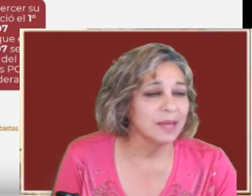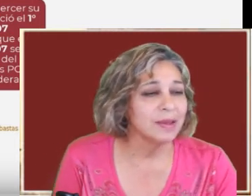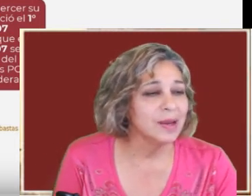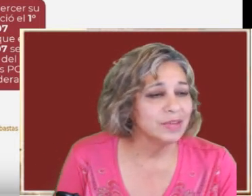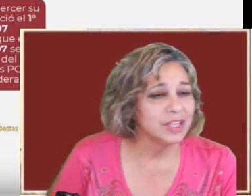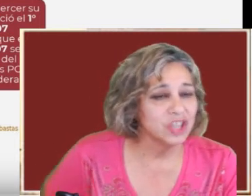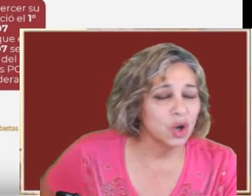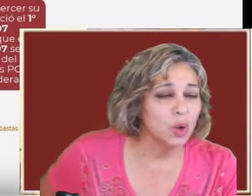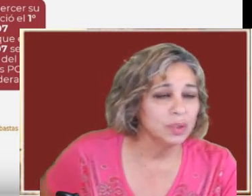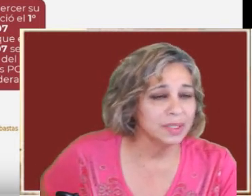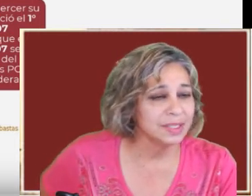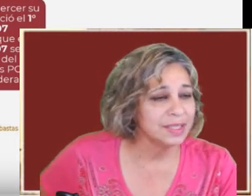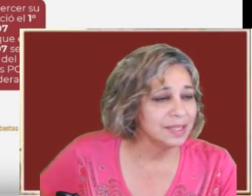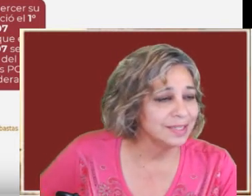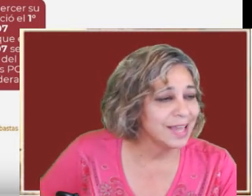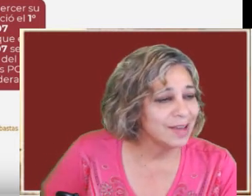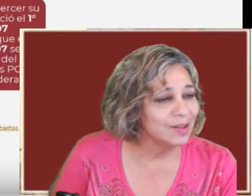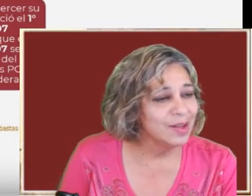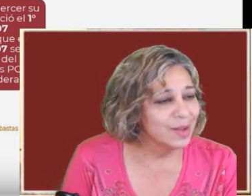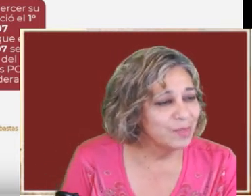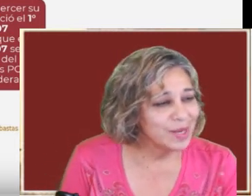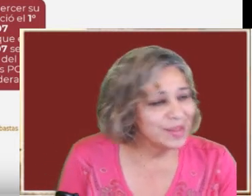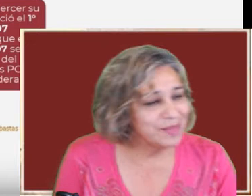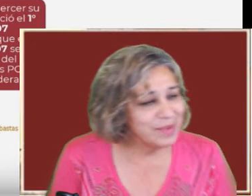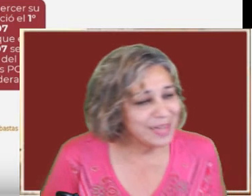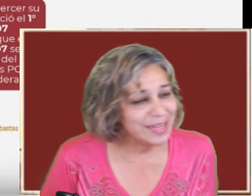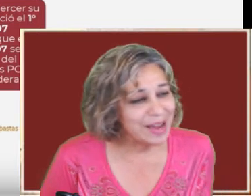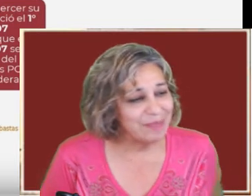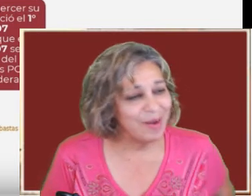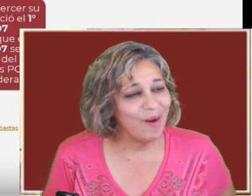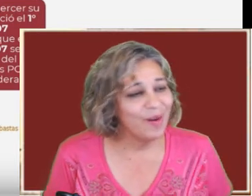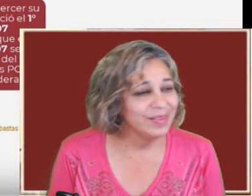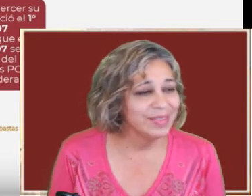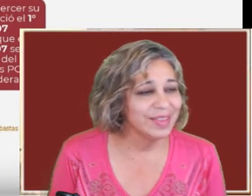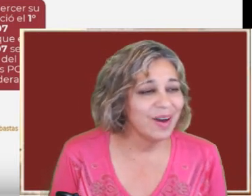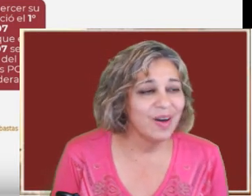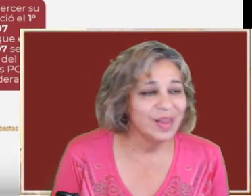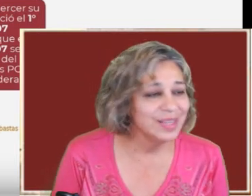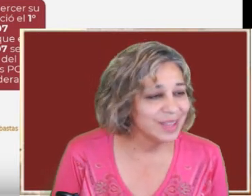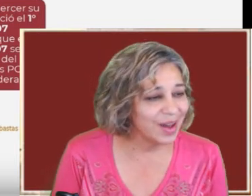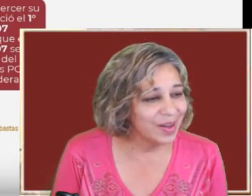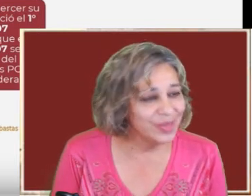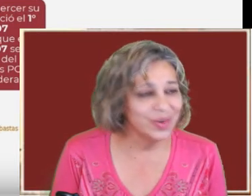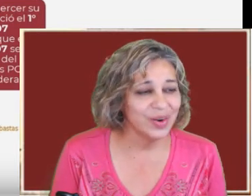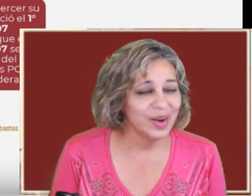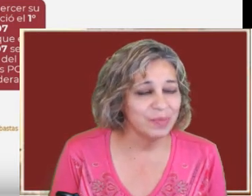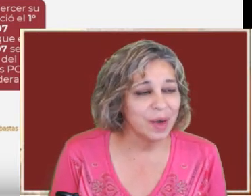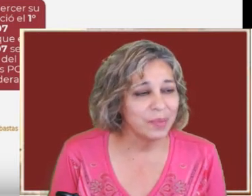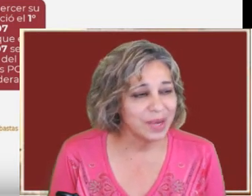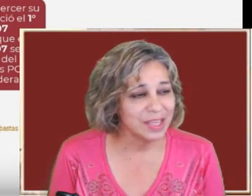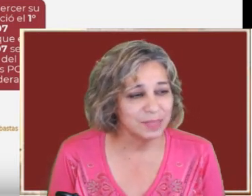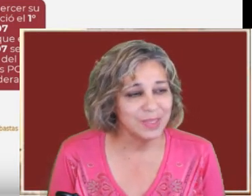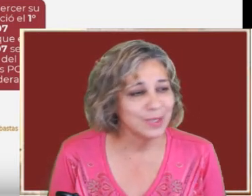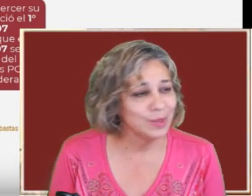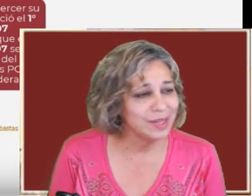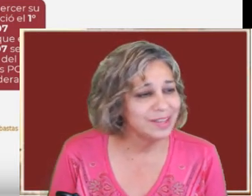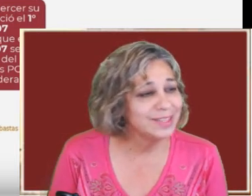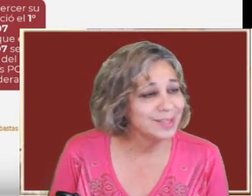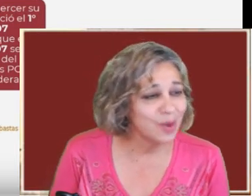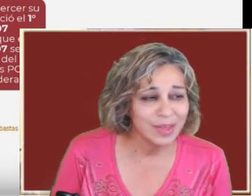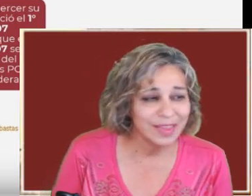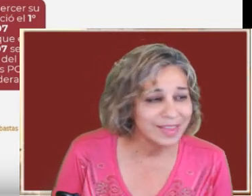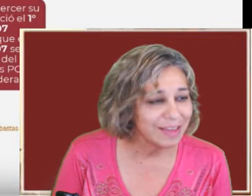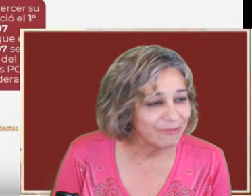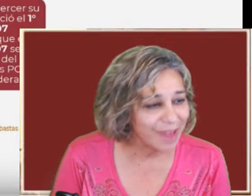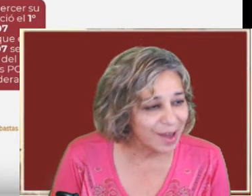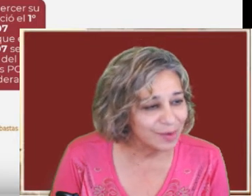something, you know, to hold the sale. But in the meantime, all his other property has been sold, and this is the